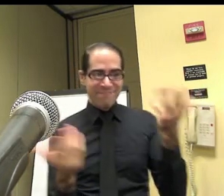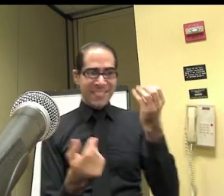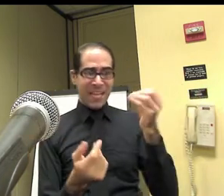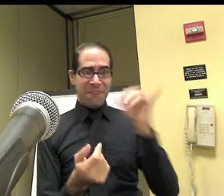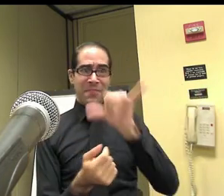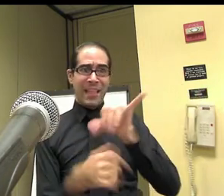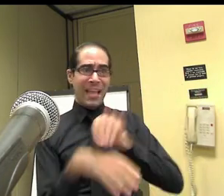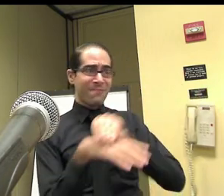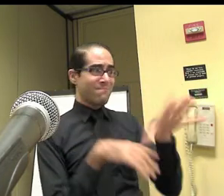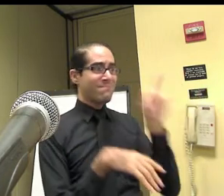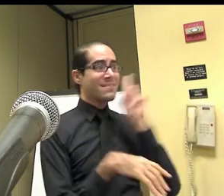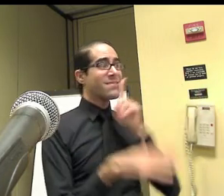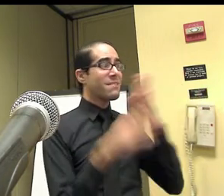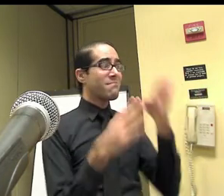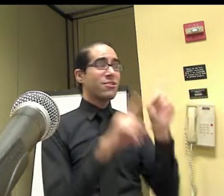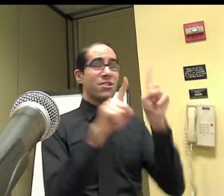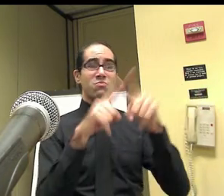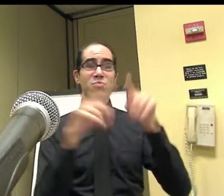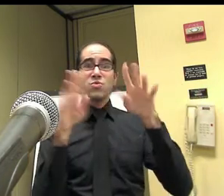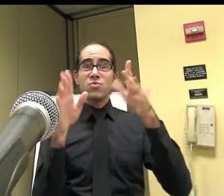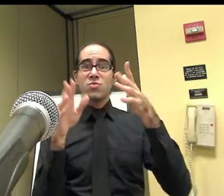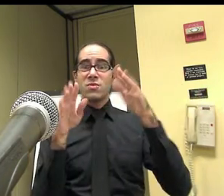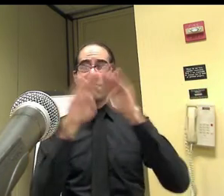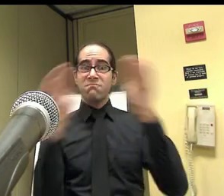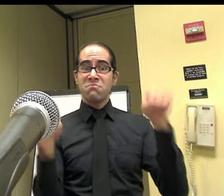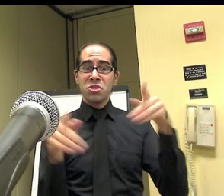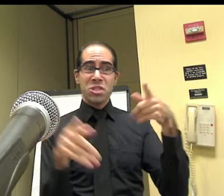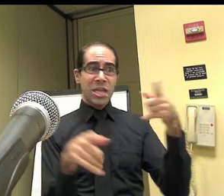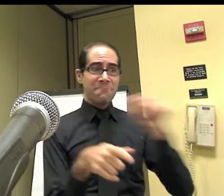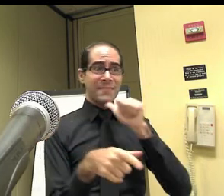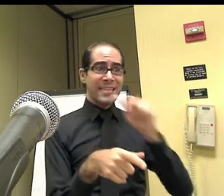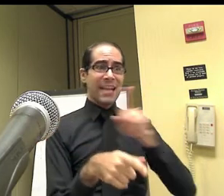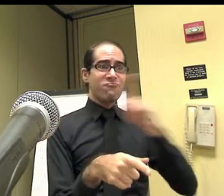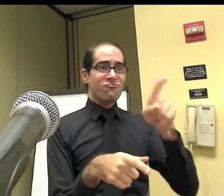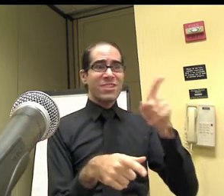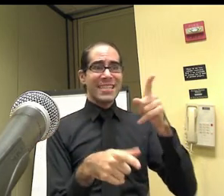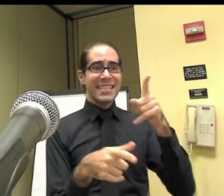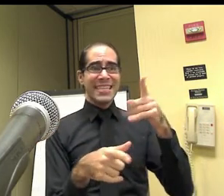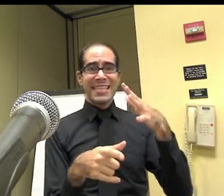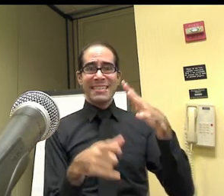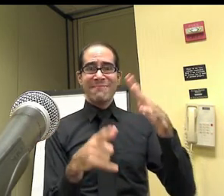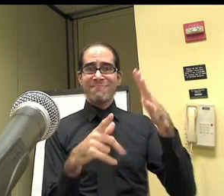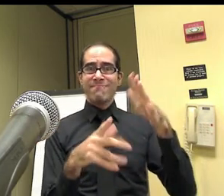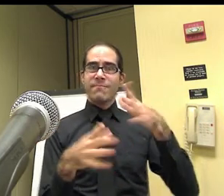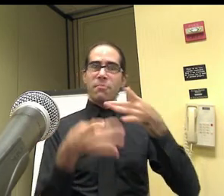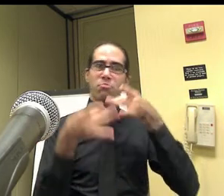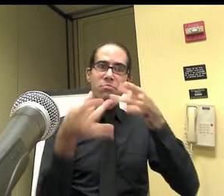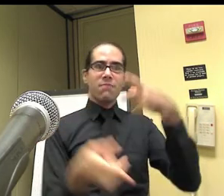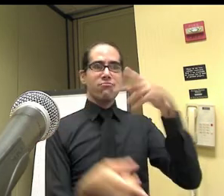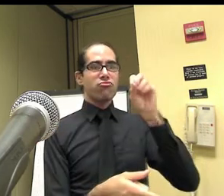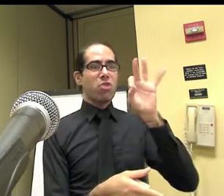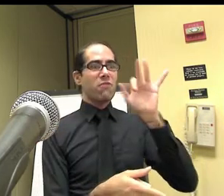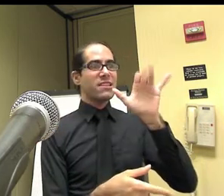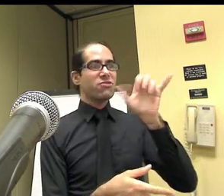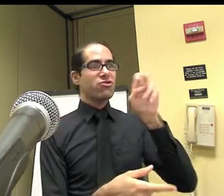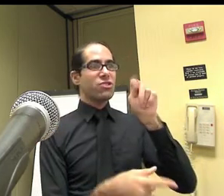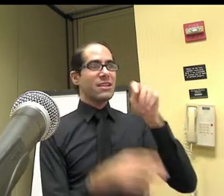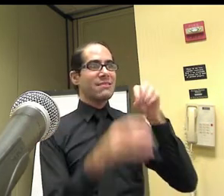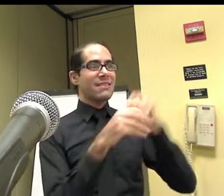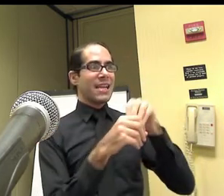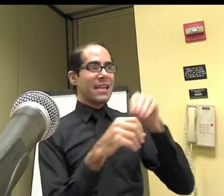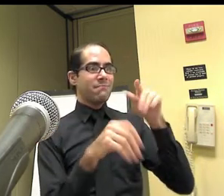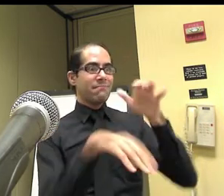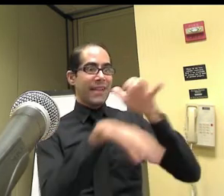So, unfortunately. But that does affect the people who come to our museums. They're not